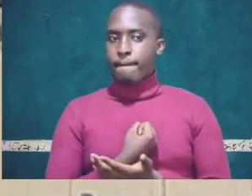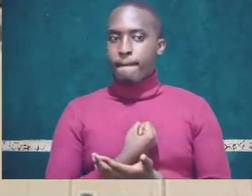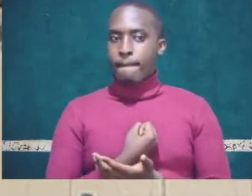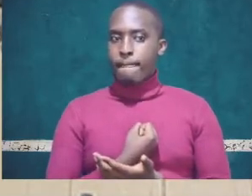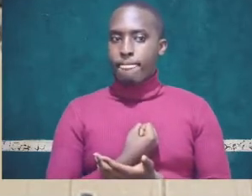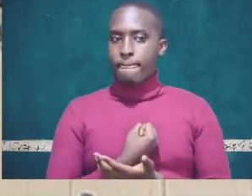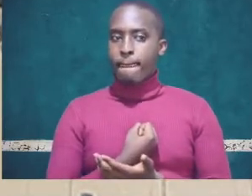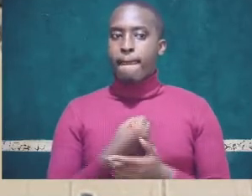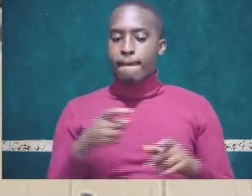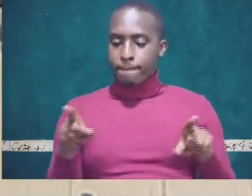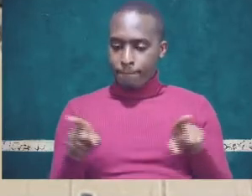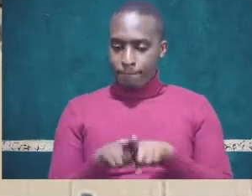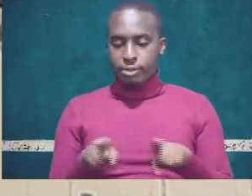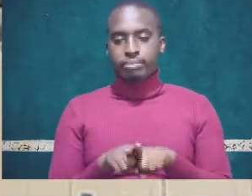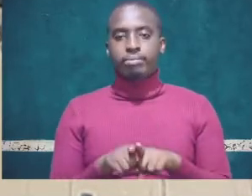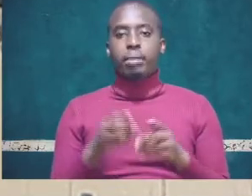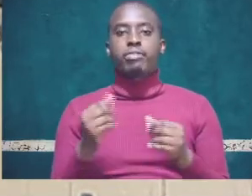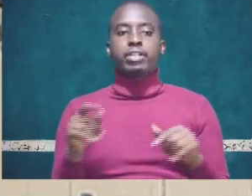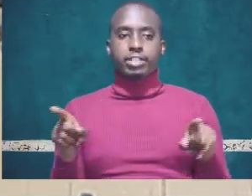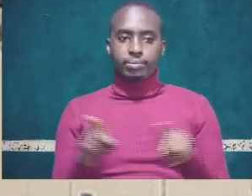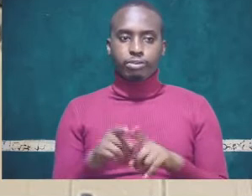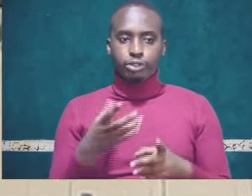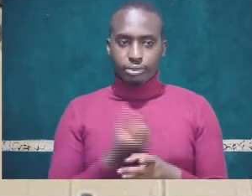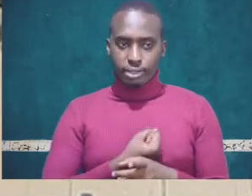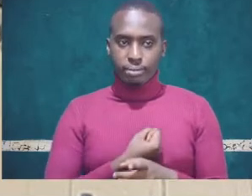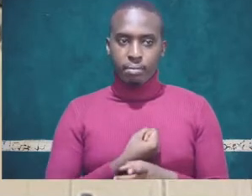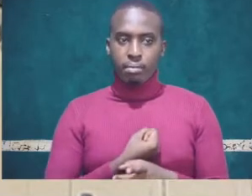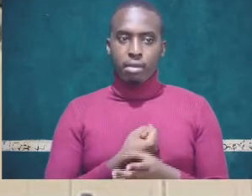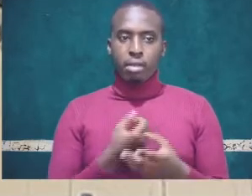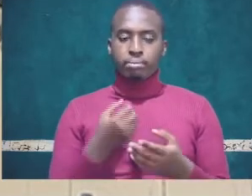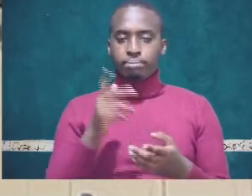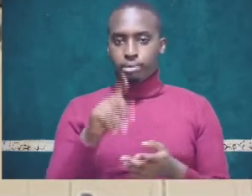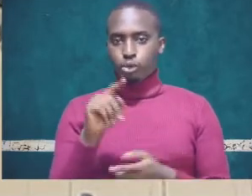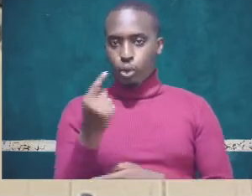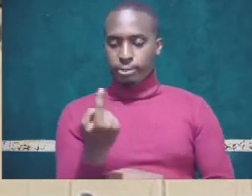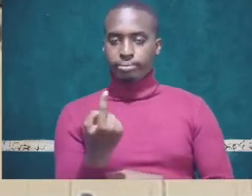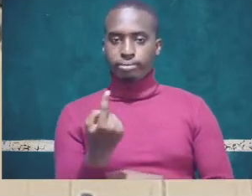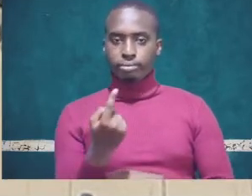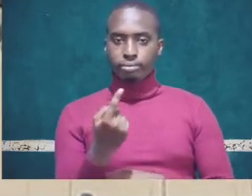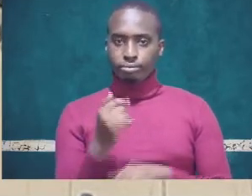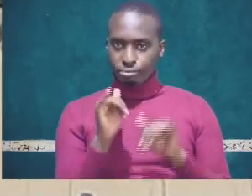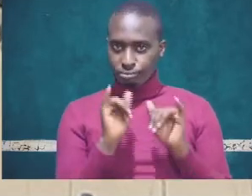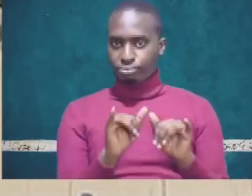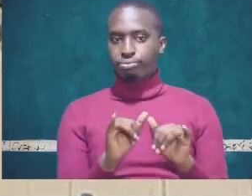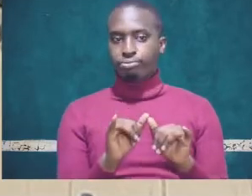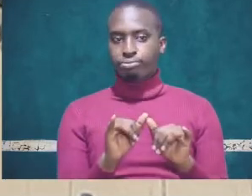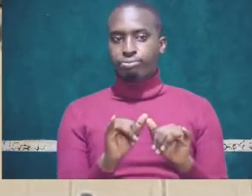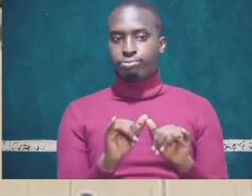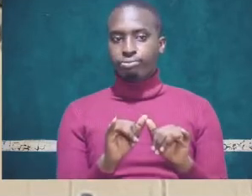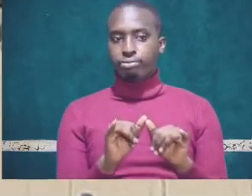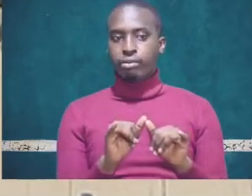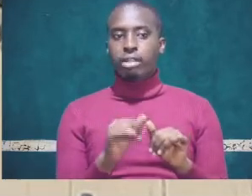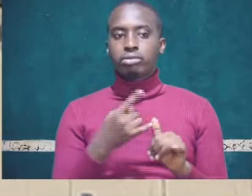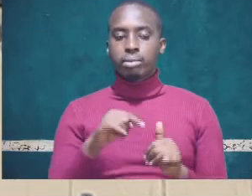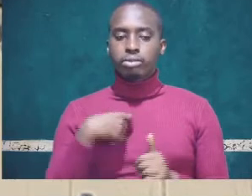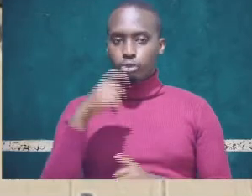but the price is constant. Assume maybe we have our price 1, which is our constant price. Then we